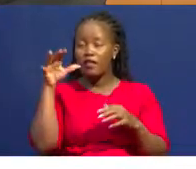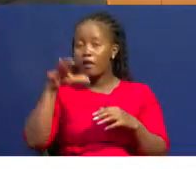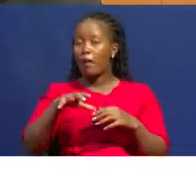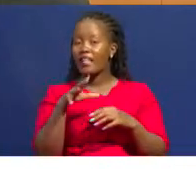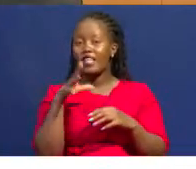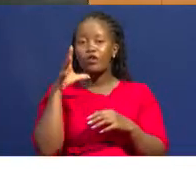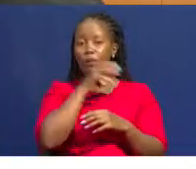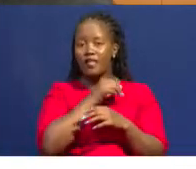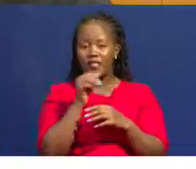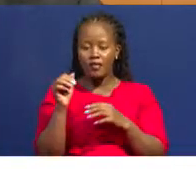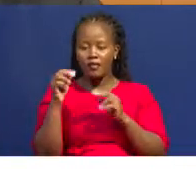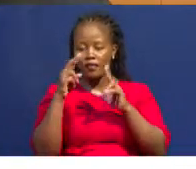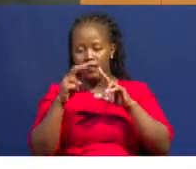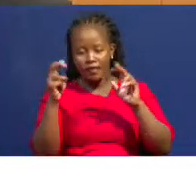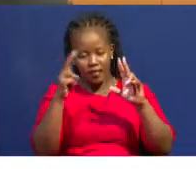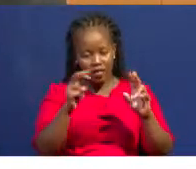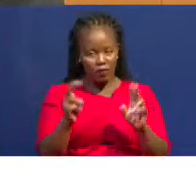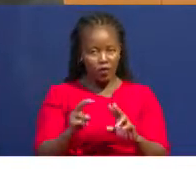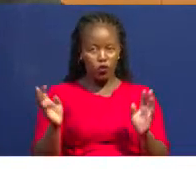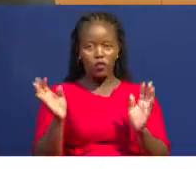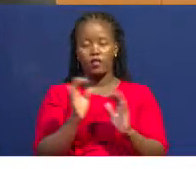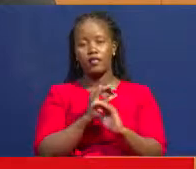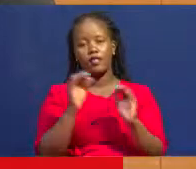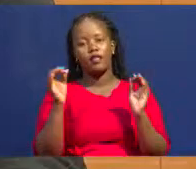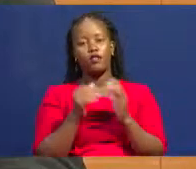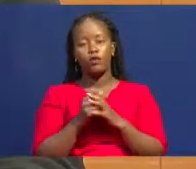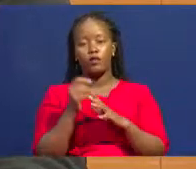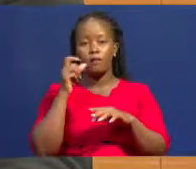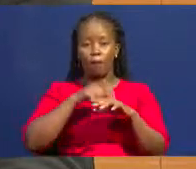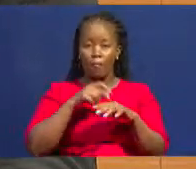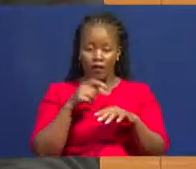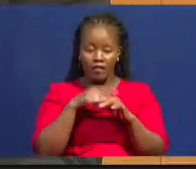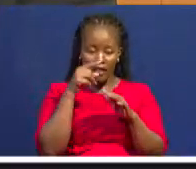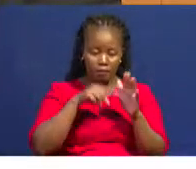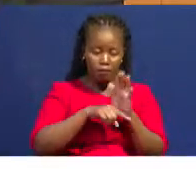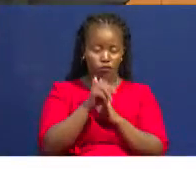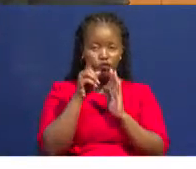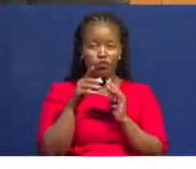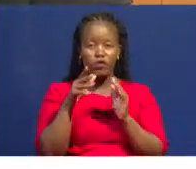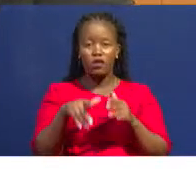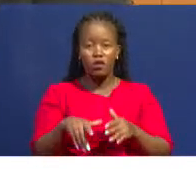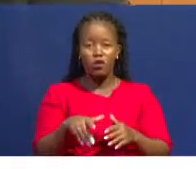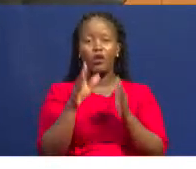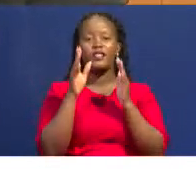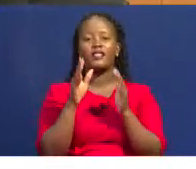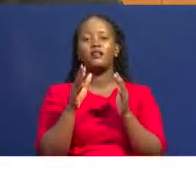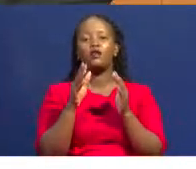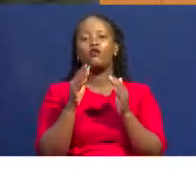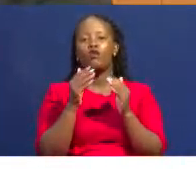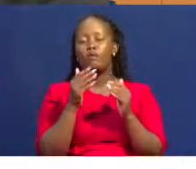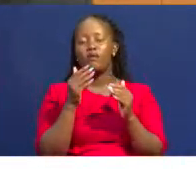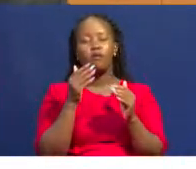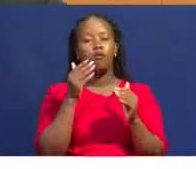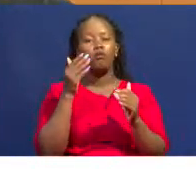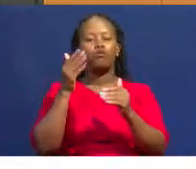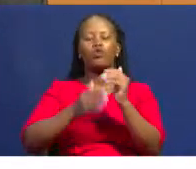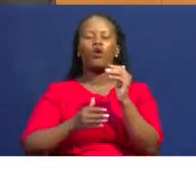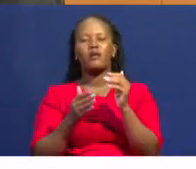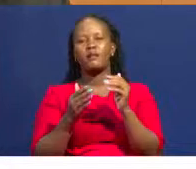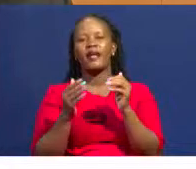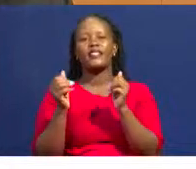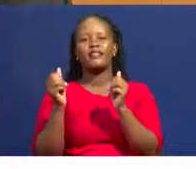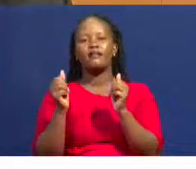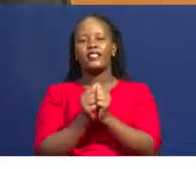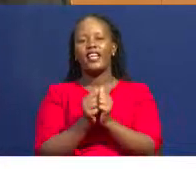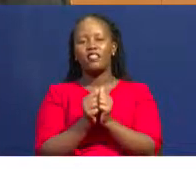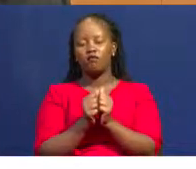Because that matatu, from the time it gets on the road, it will be stopped by over 10 police officers who want to